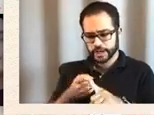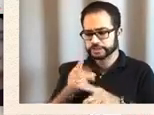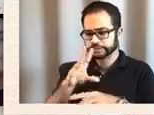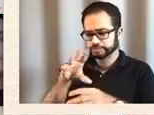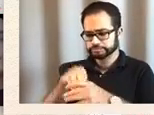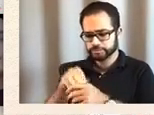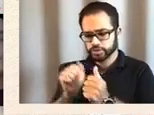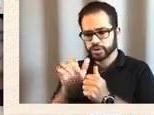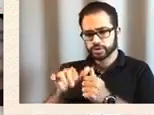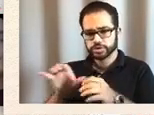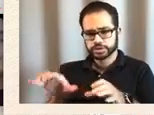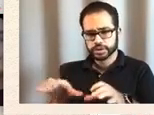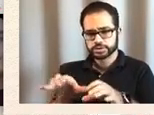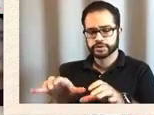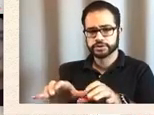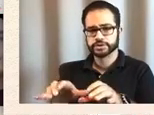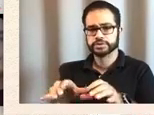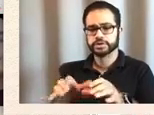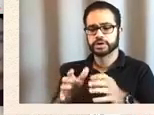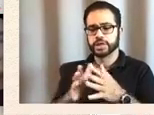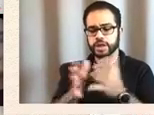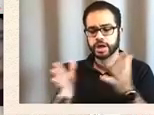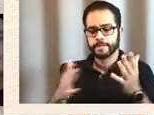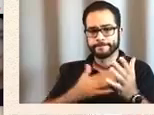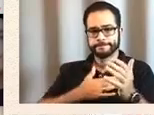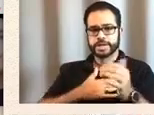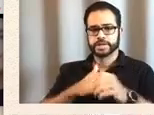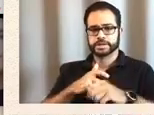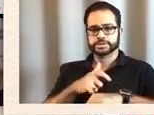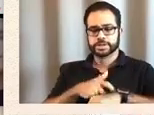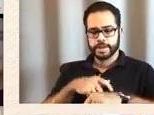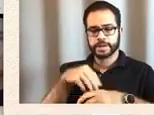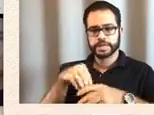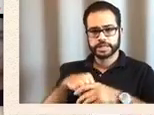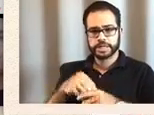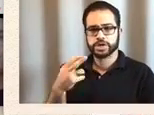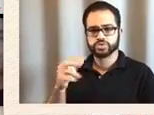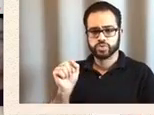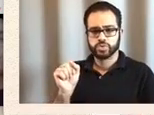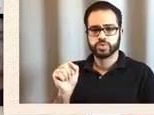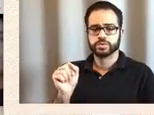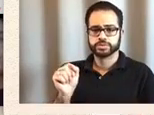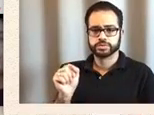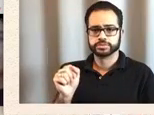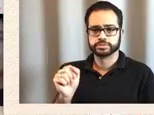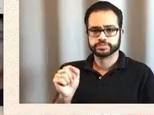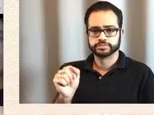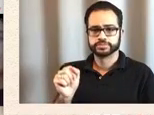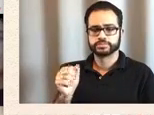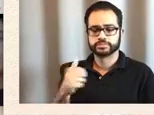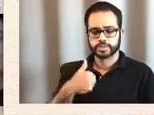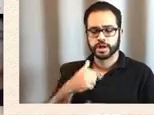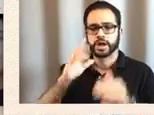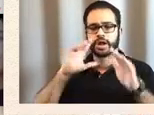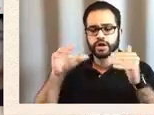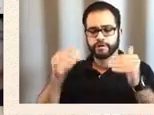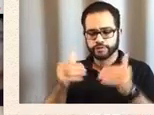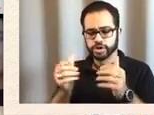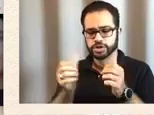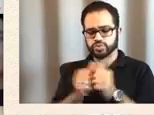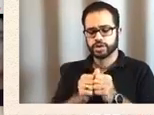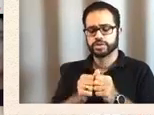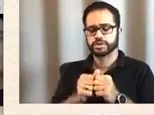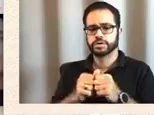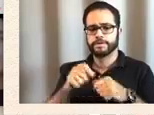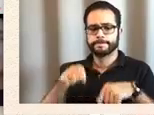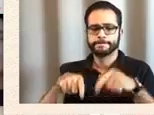I a lot of my time in high school I focused into marching band and also high school